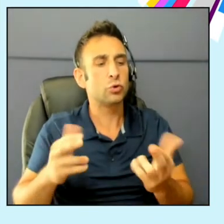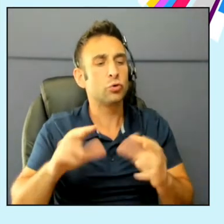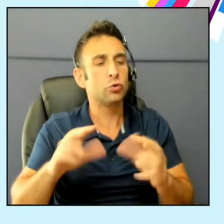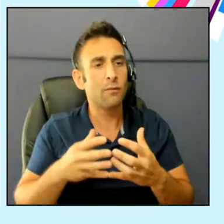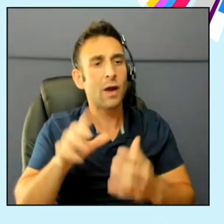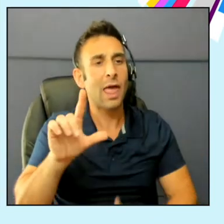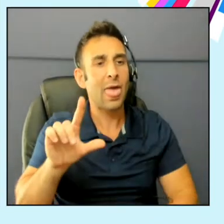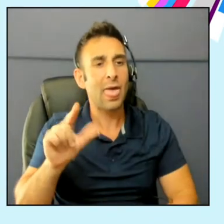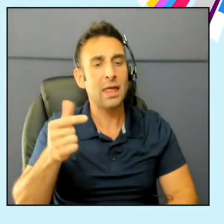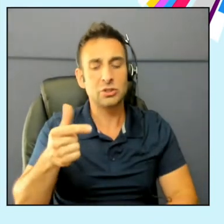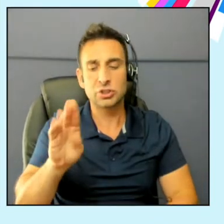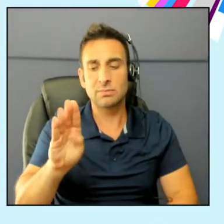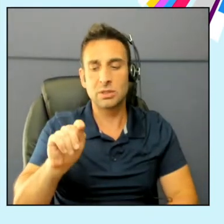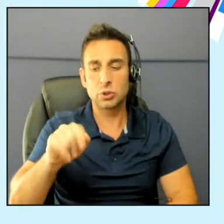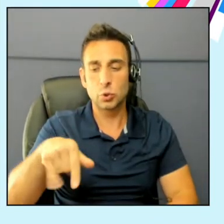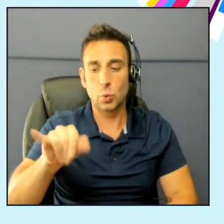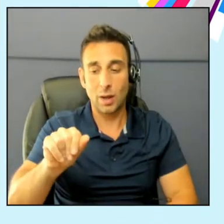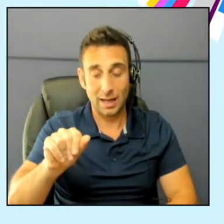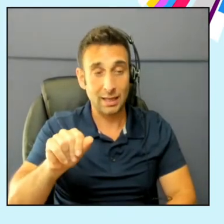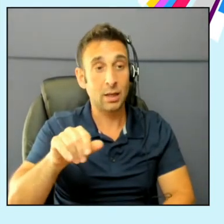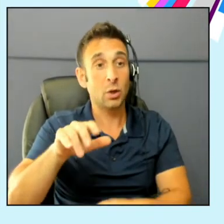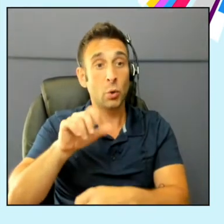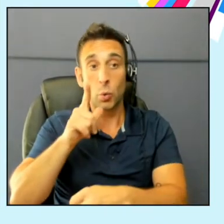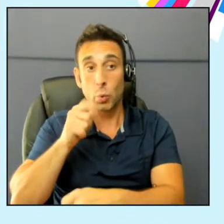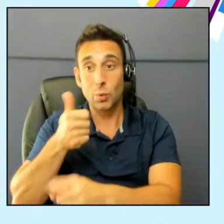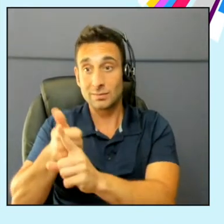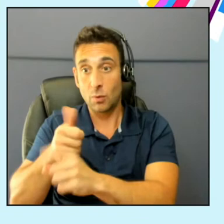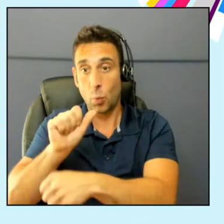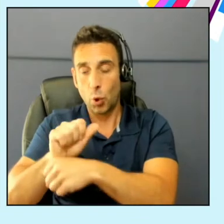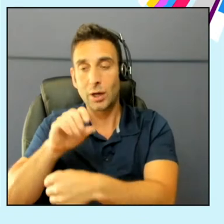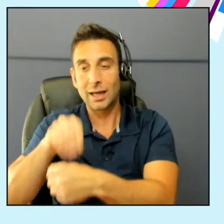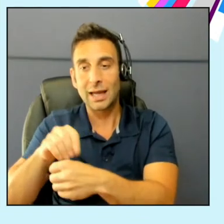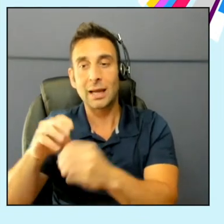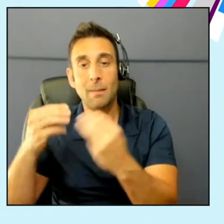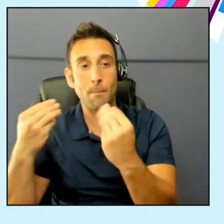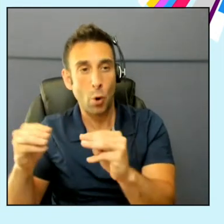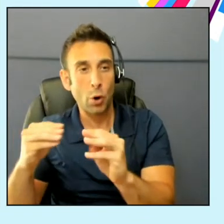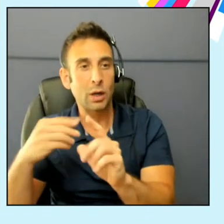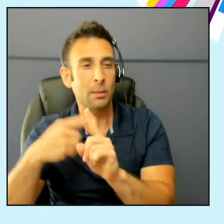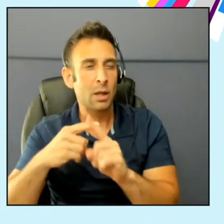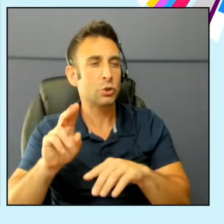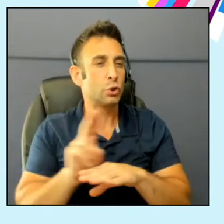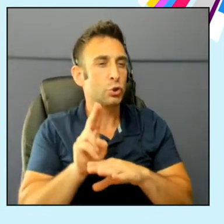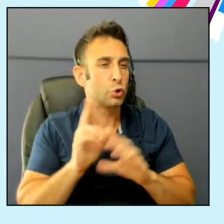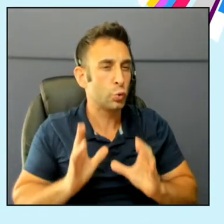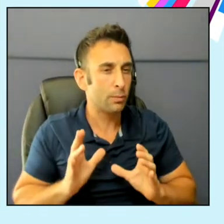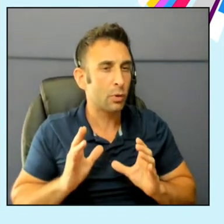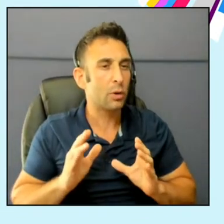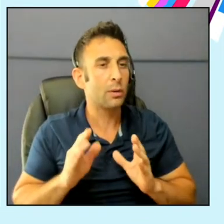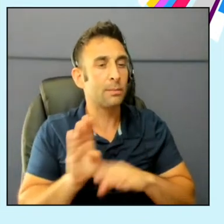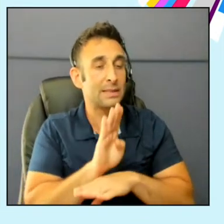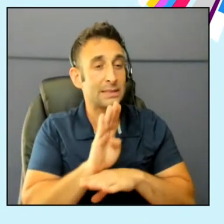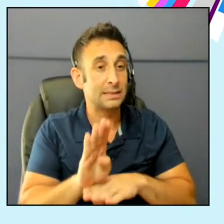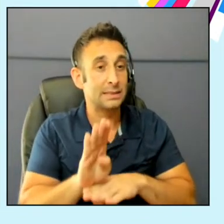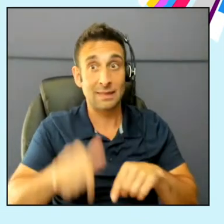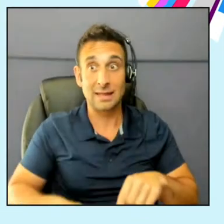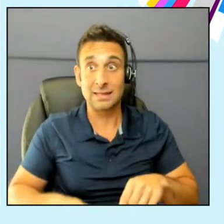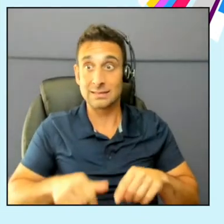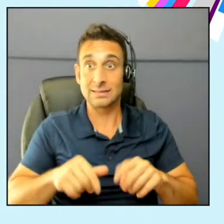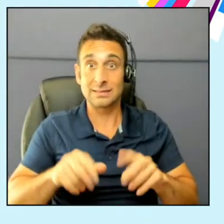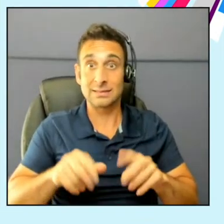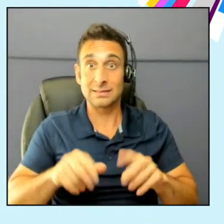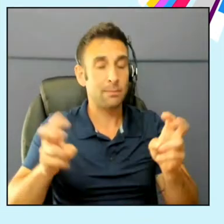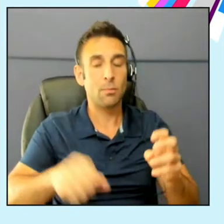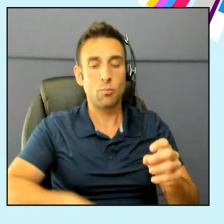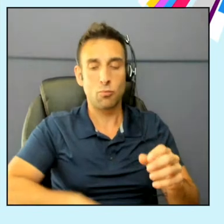plus employees within marketing and consumer business. This year's Pride theme is Pride Has No Borders, which speaks to